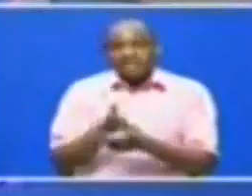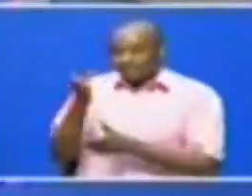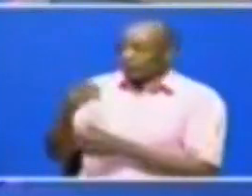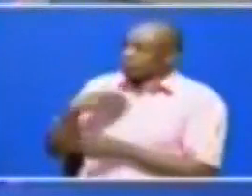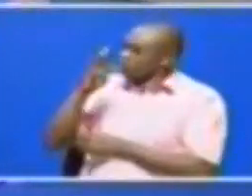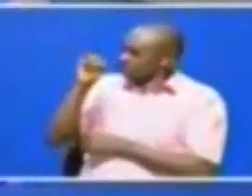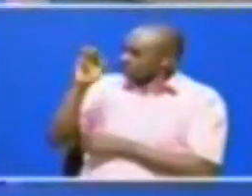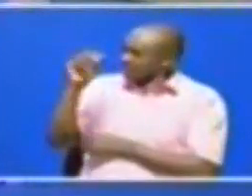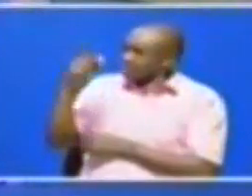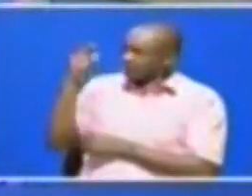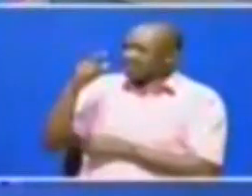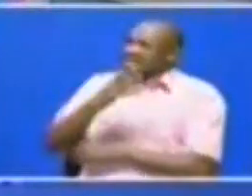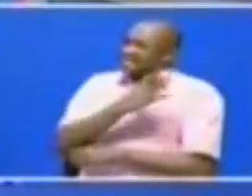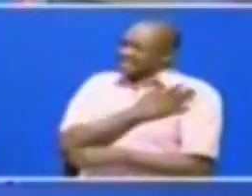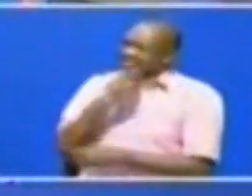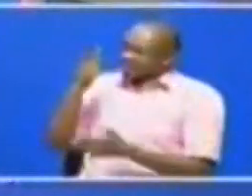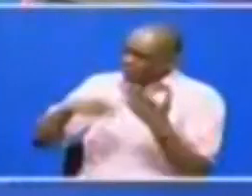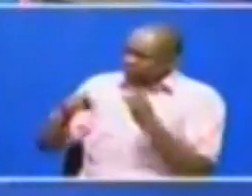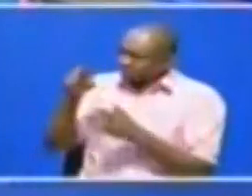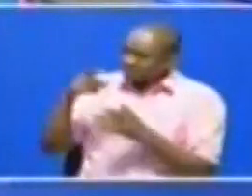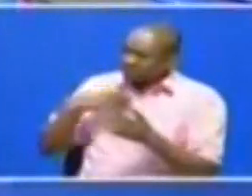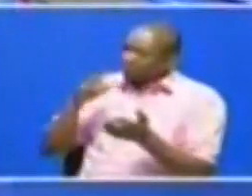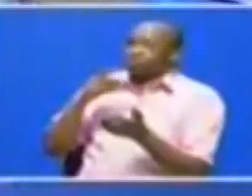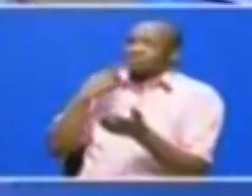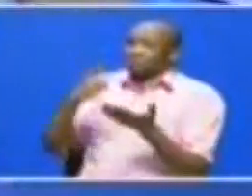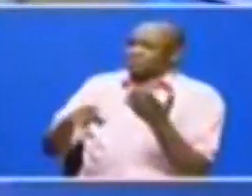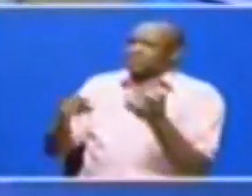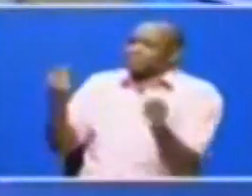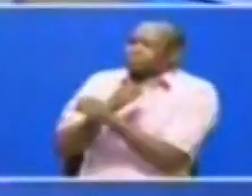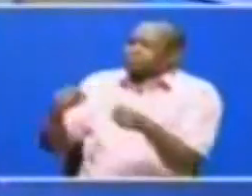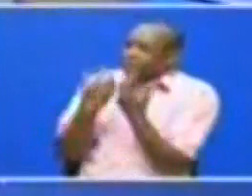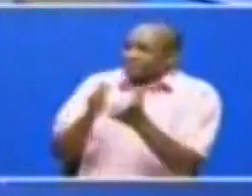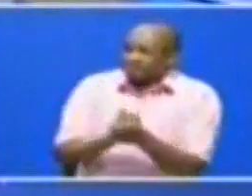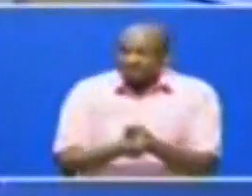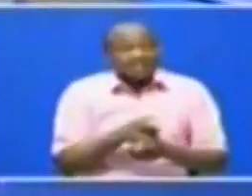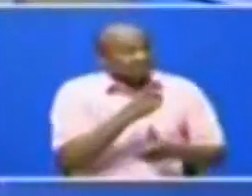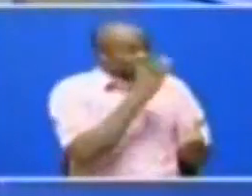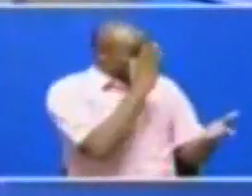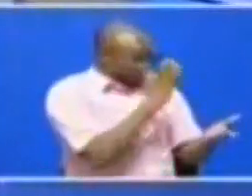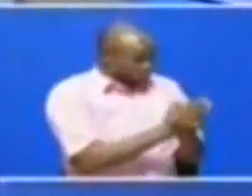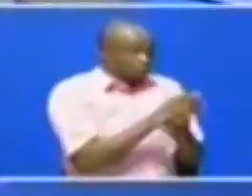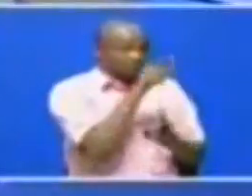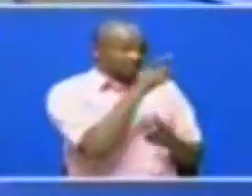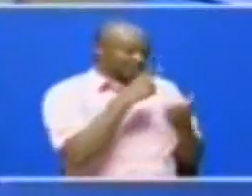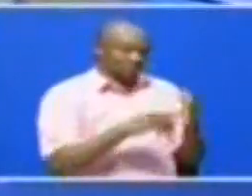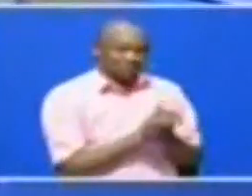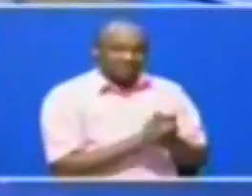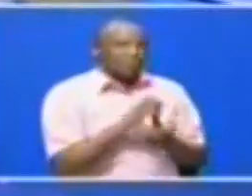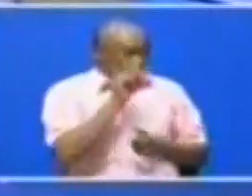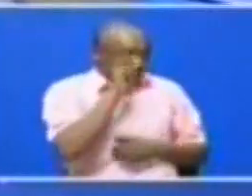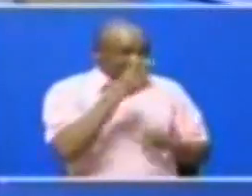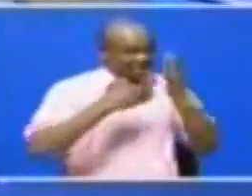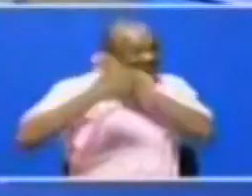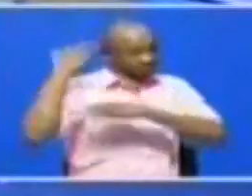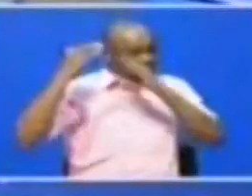you in. Do you think what NASA is saying is now being populist? Because it's not practical. You know, the reality of the matter is, let's look at our history.